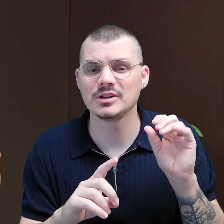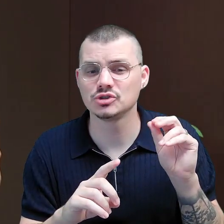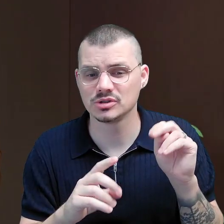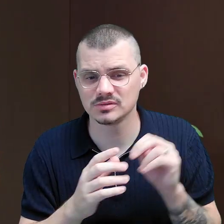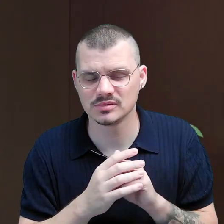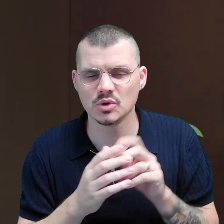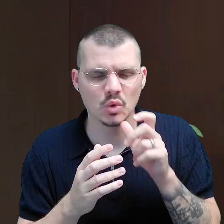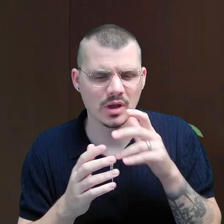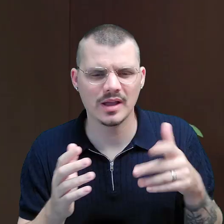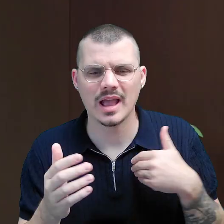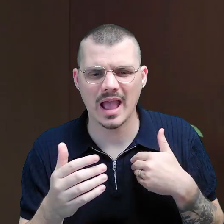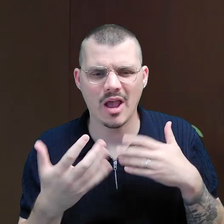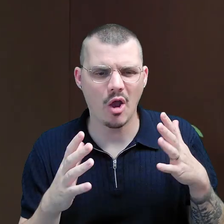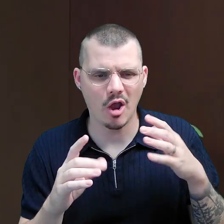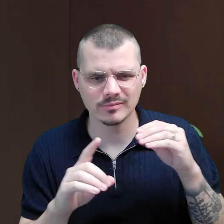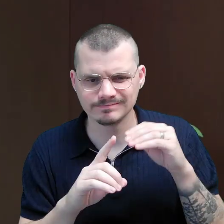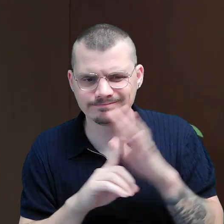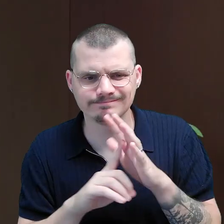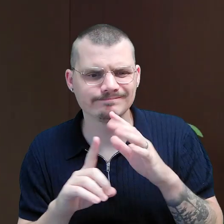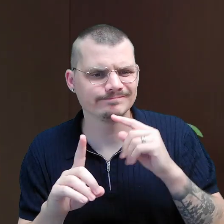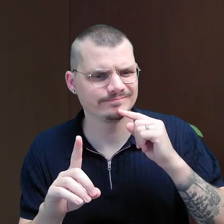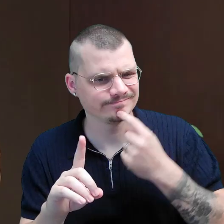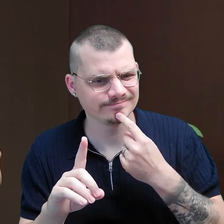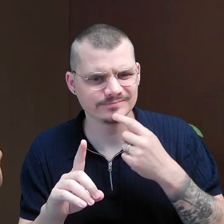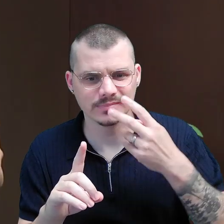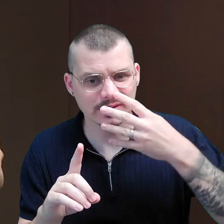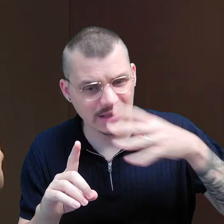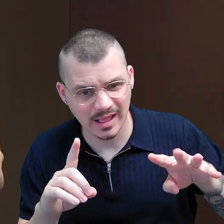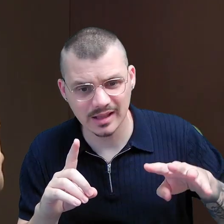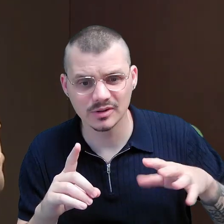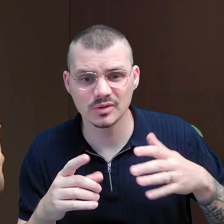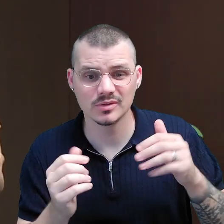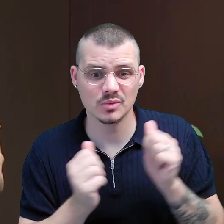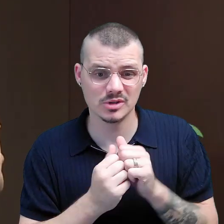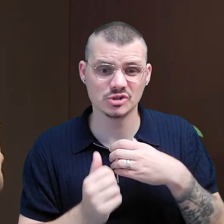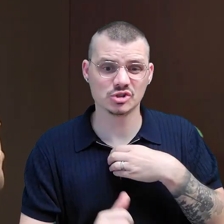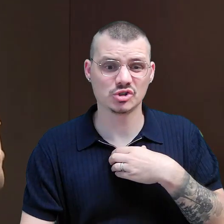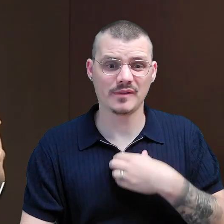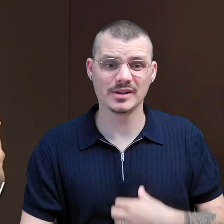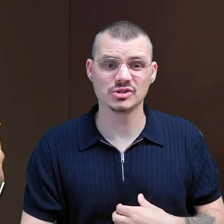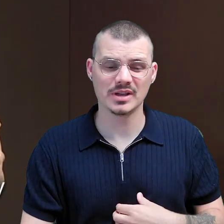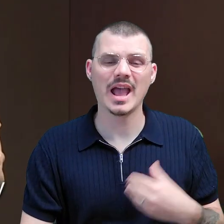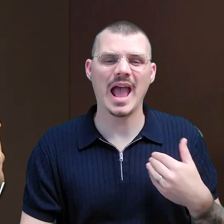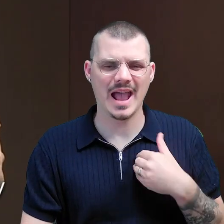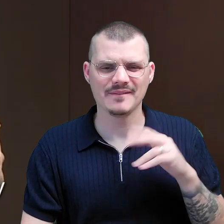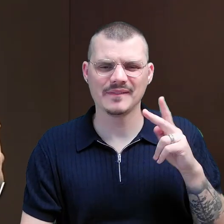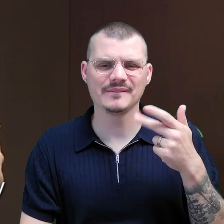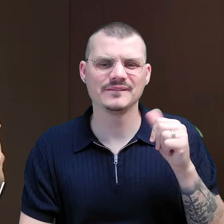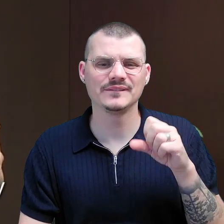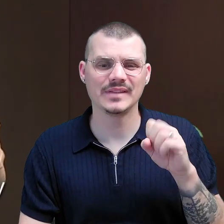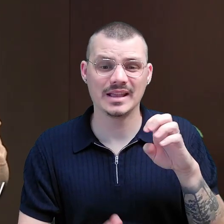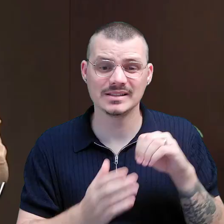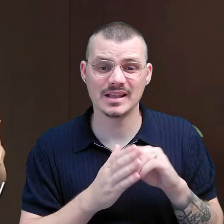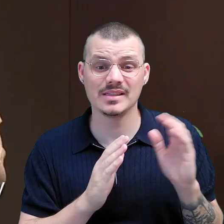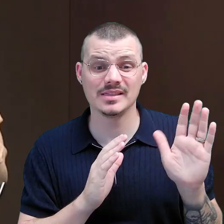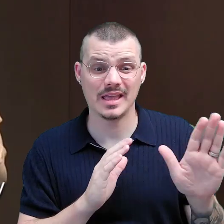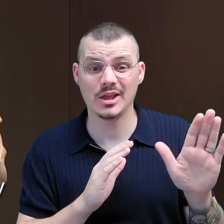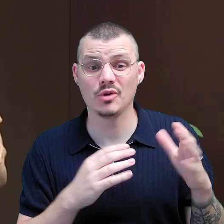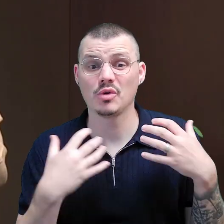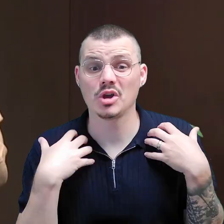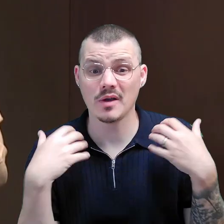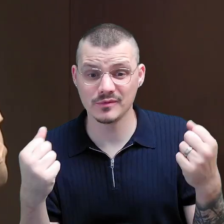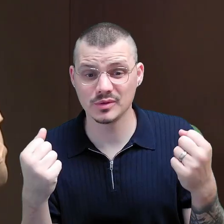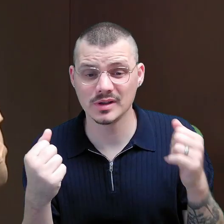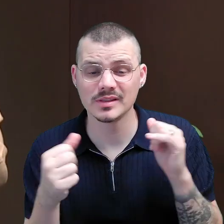been subjected to severe neglect, including starvation, usually have a phase in their